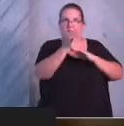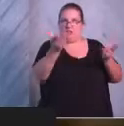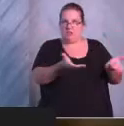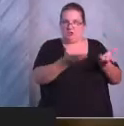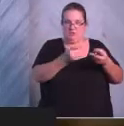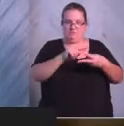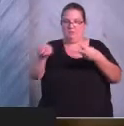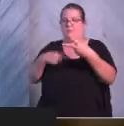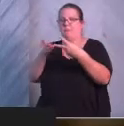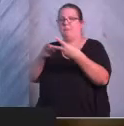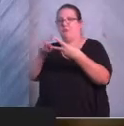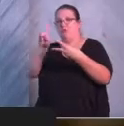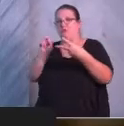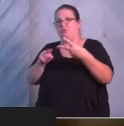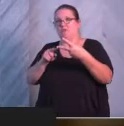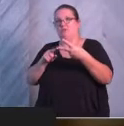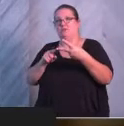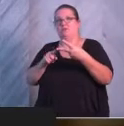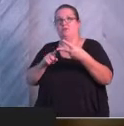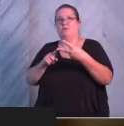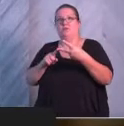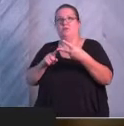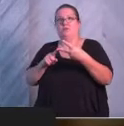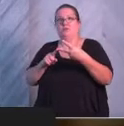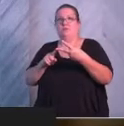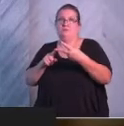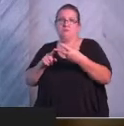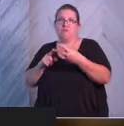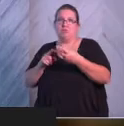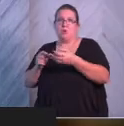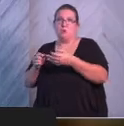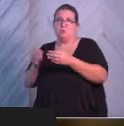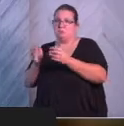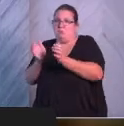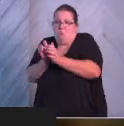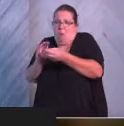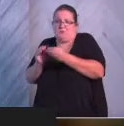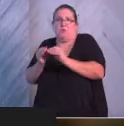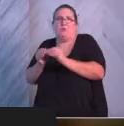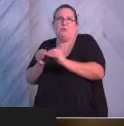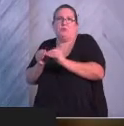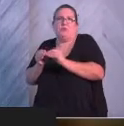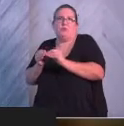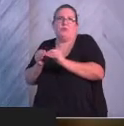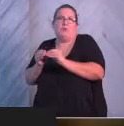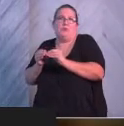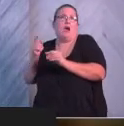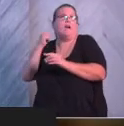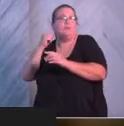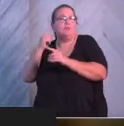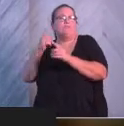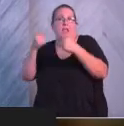my second question is, Sikhs are a very small population, and I have heard cases of